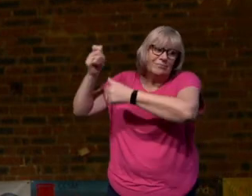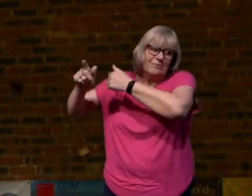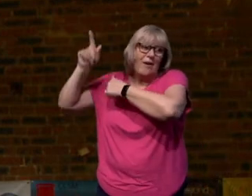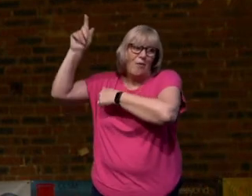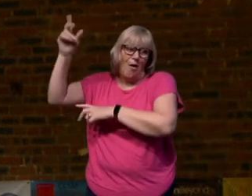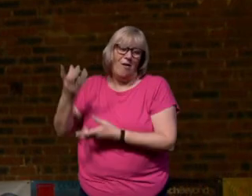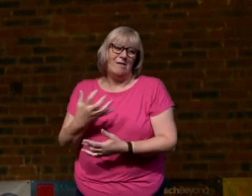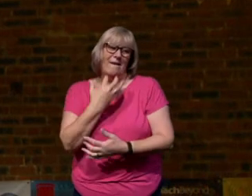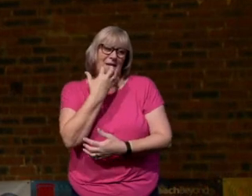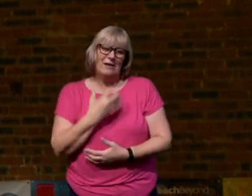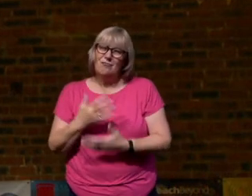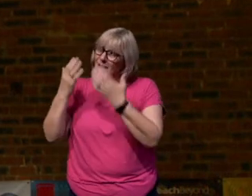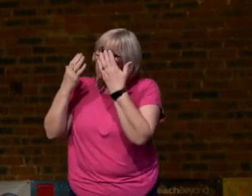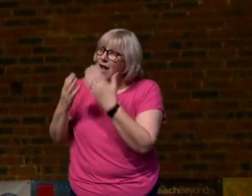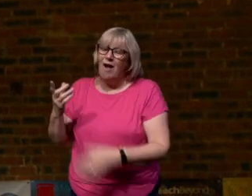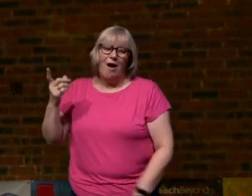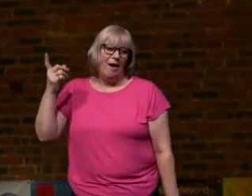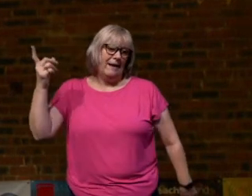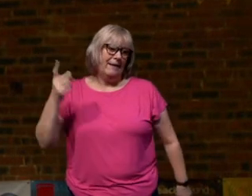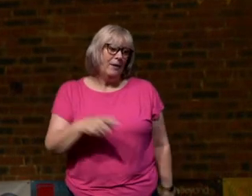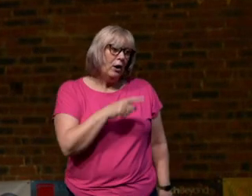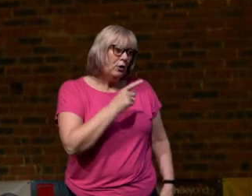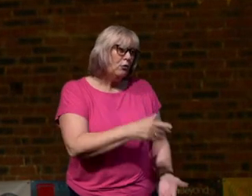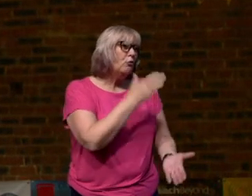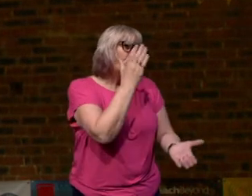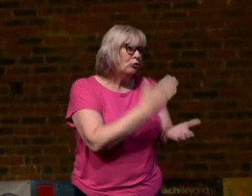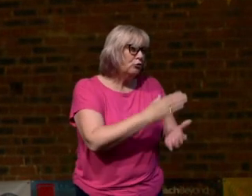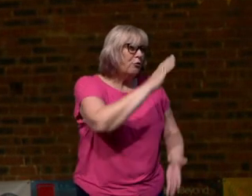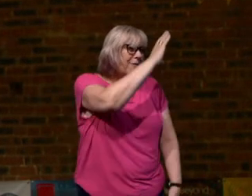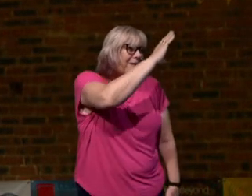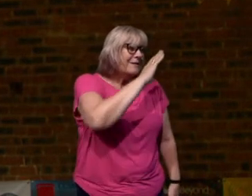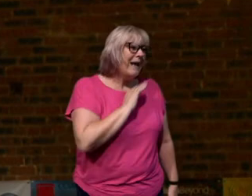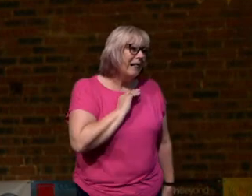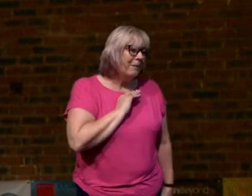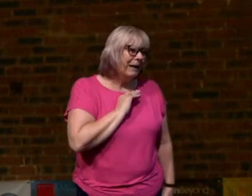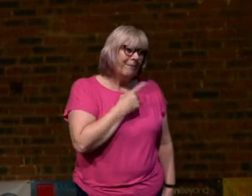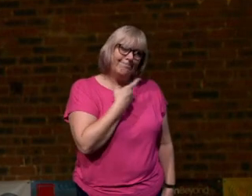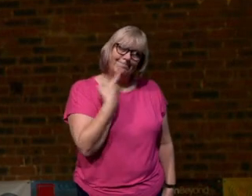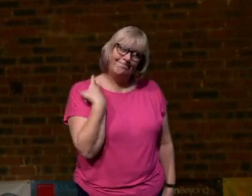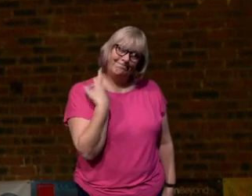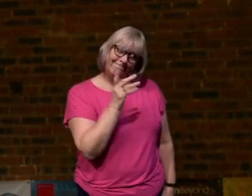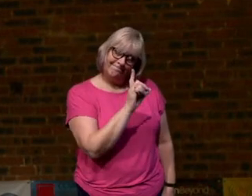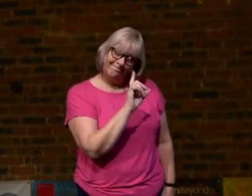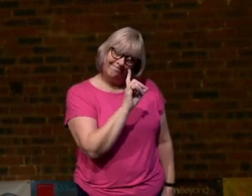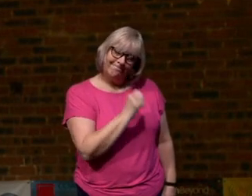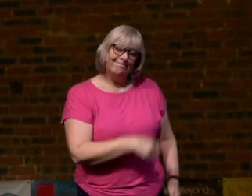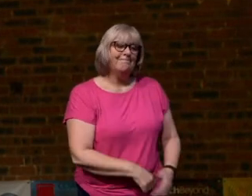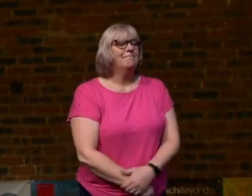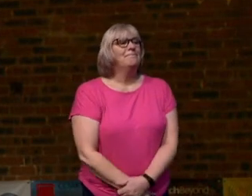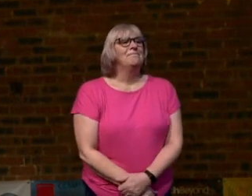of Israel, and honor him. Tell me what you have done. Do not hide it from me."